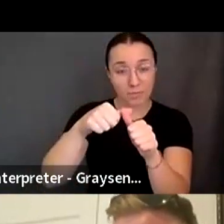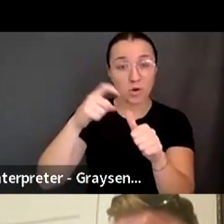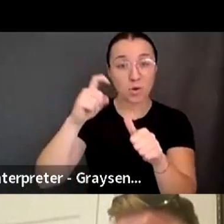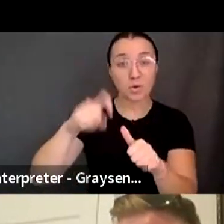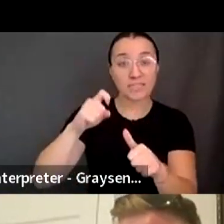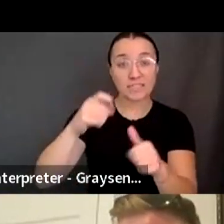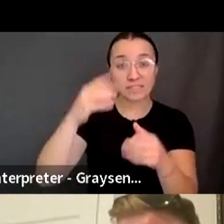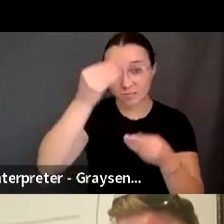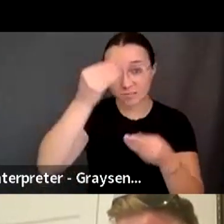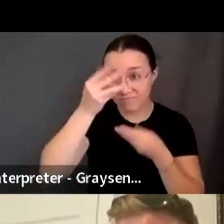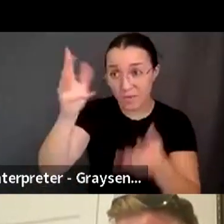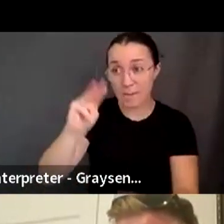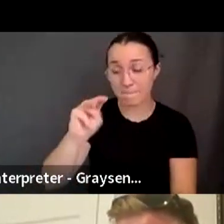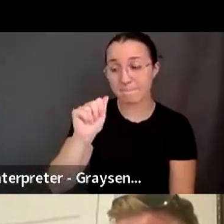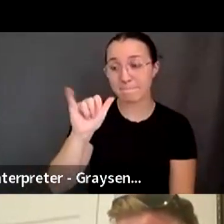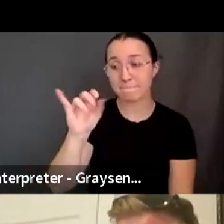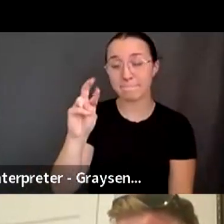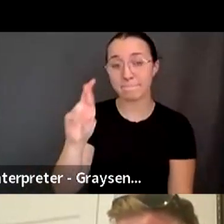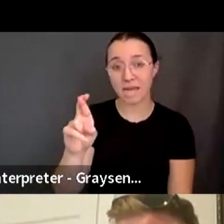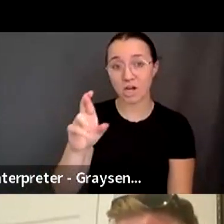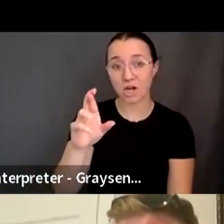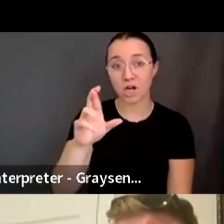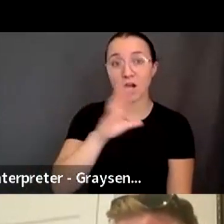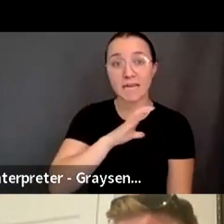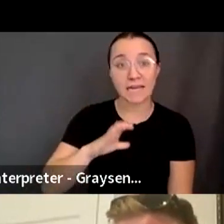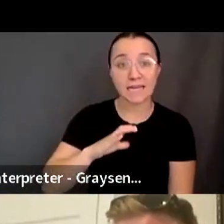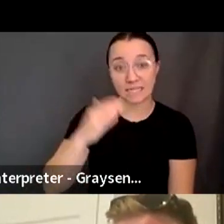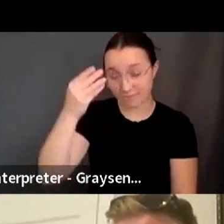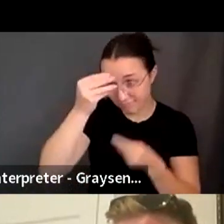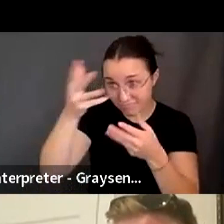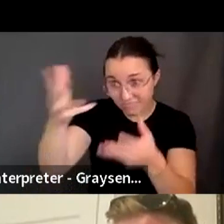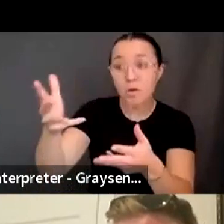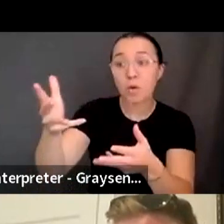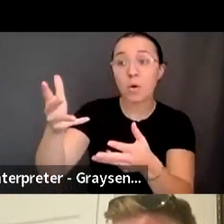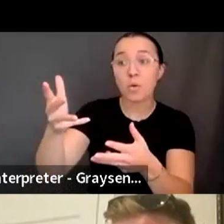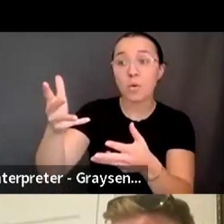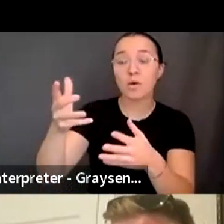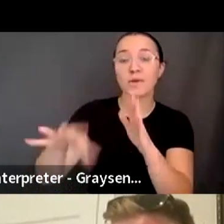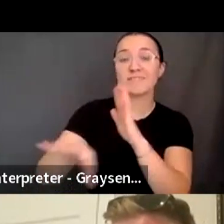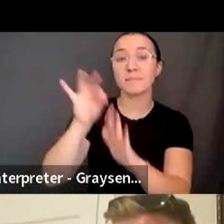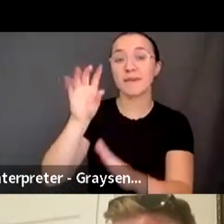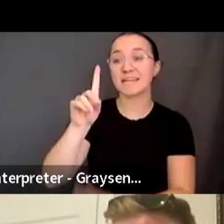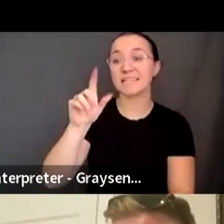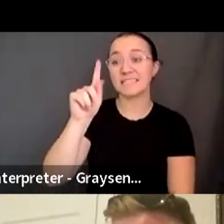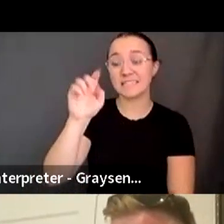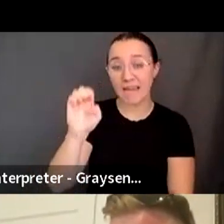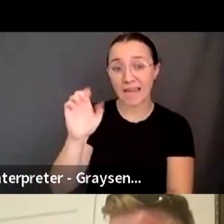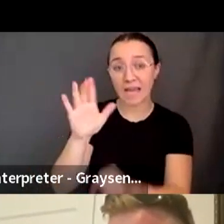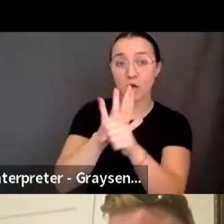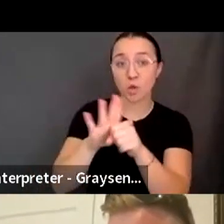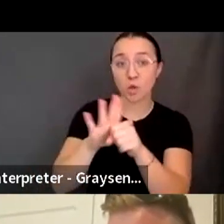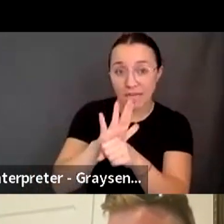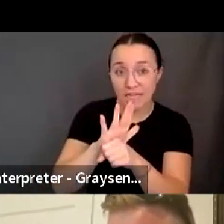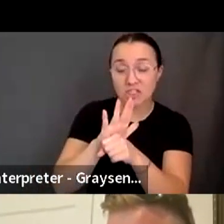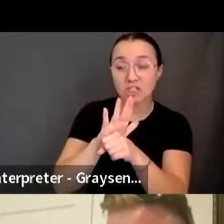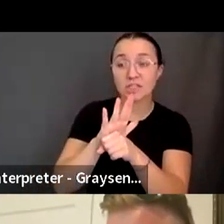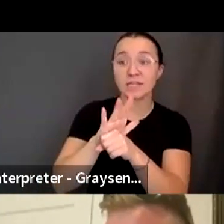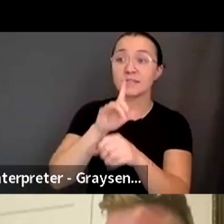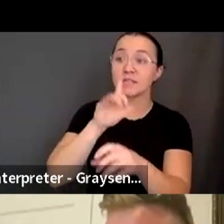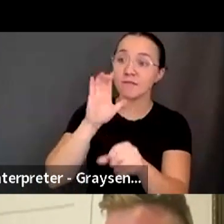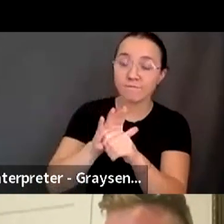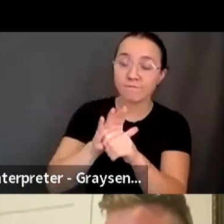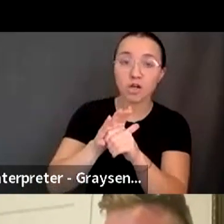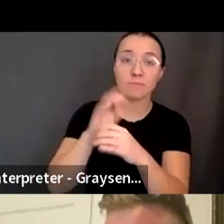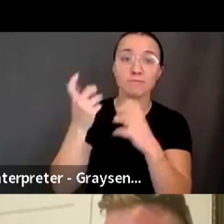mayoral candidates know. We've got to pick a date, location, secure accommodations, et